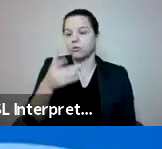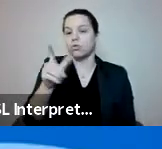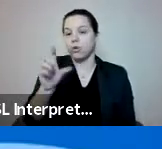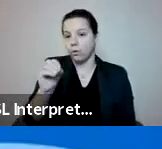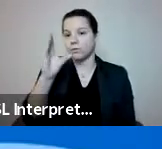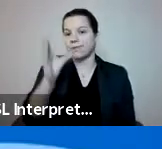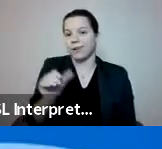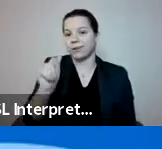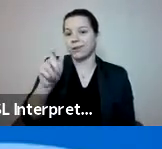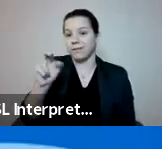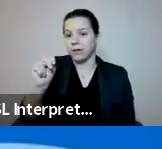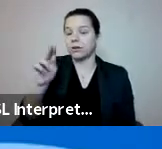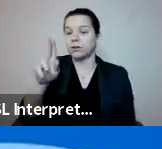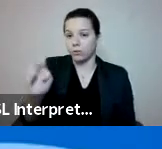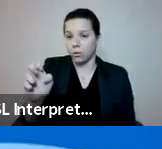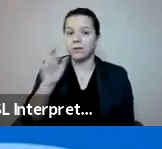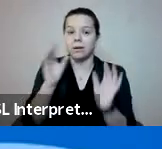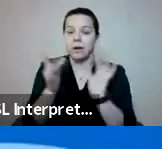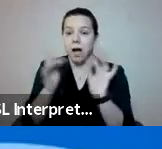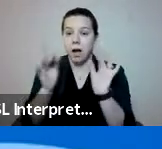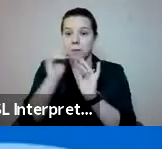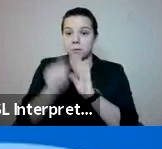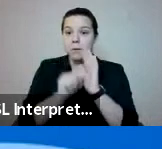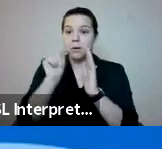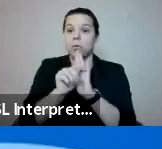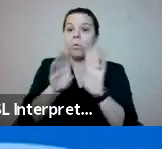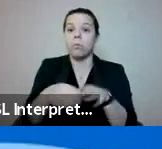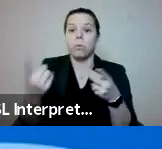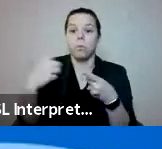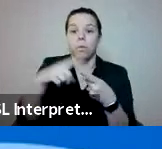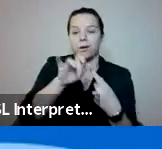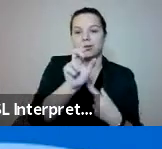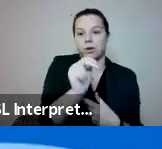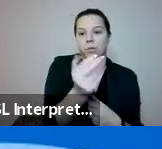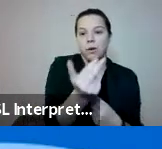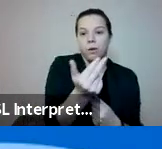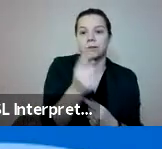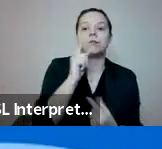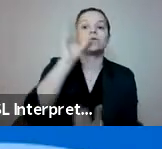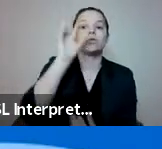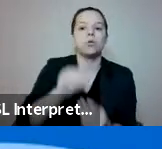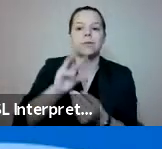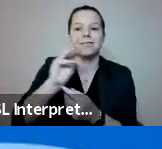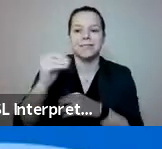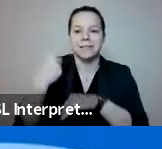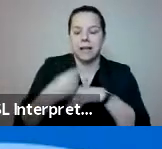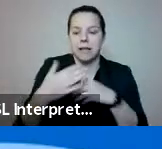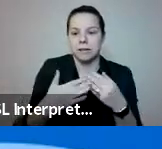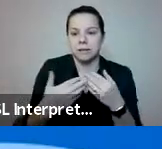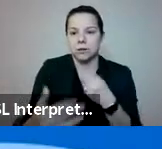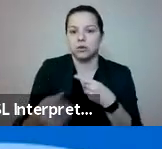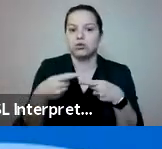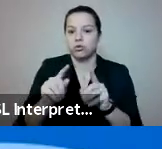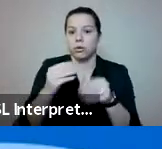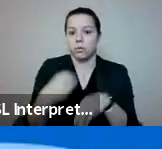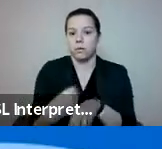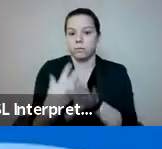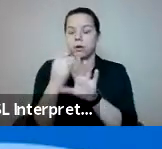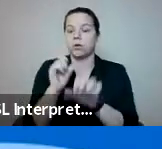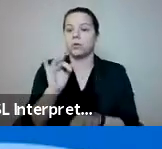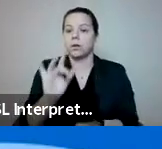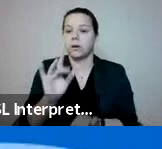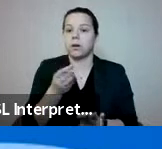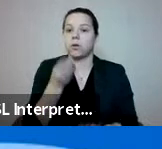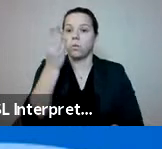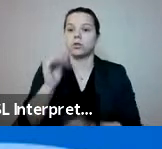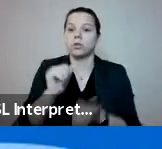faa.gov/go/aviation-noise. The comment period opened on January 13th for 60 days. During the webinar, you may submit questions by clicking the